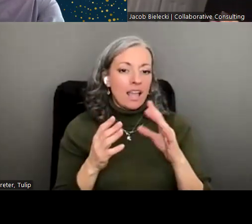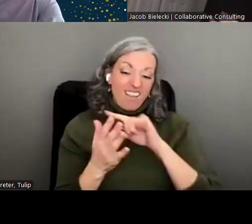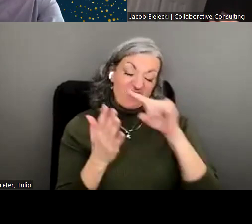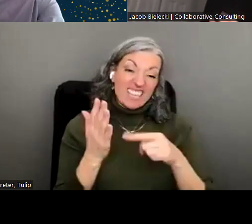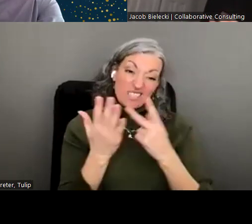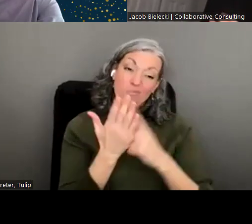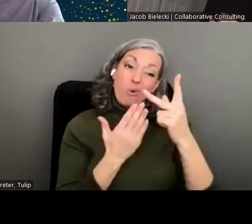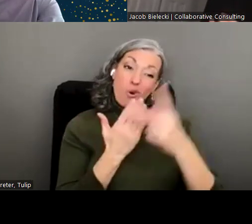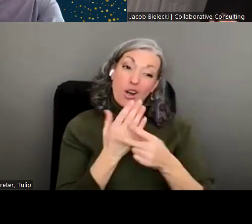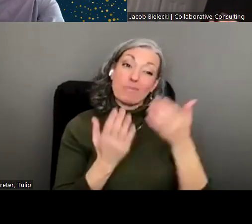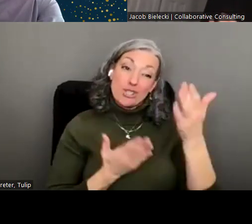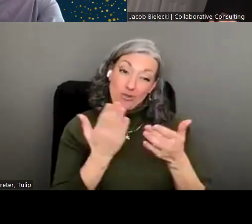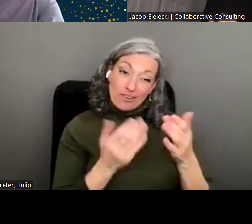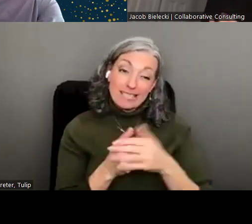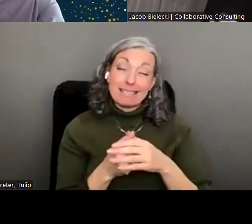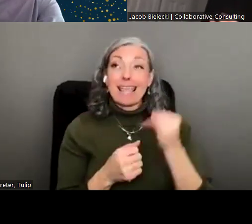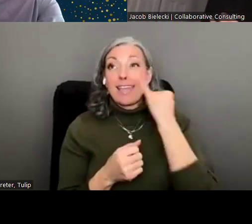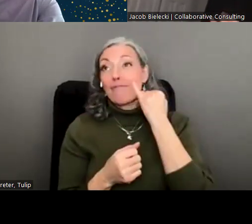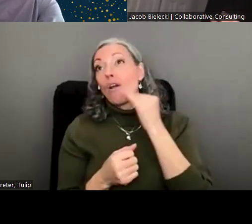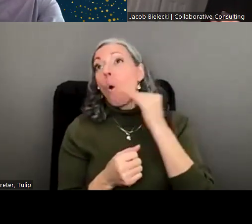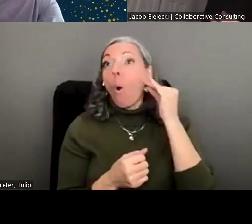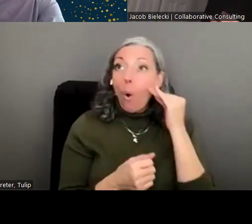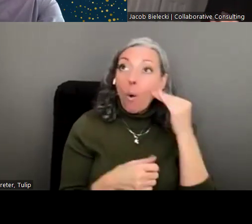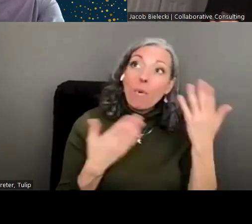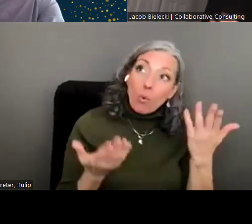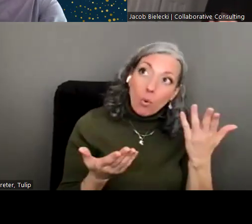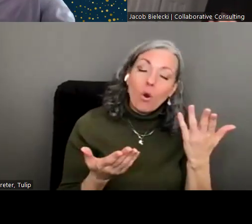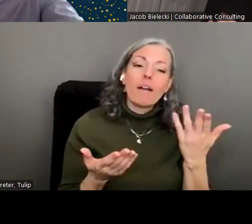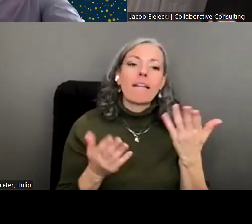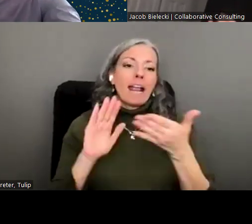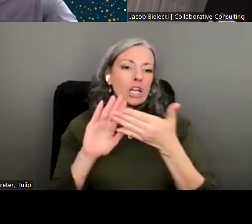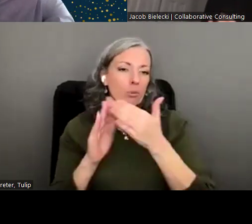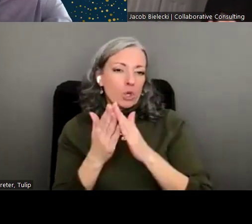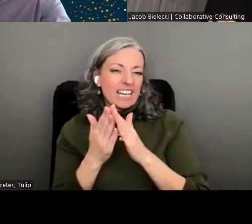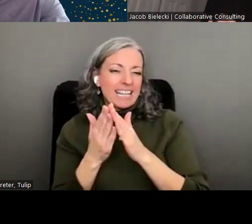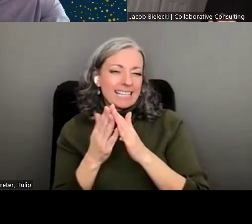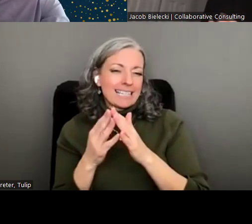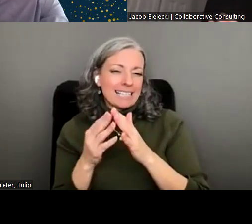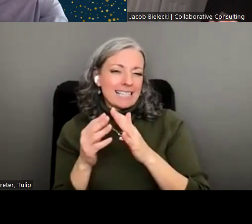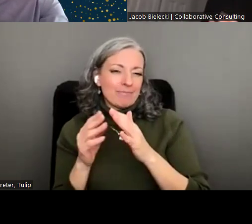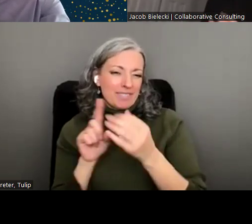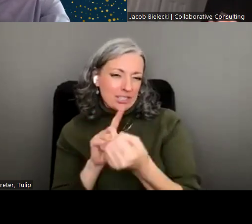and services, whether they're in the home or in congregate community settings or in licensed